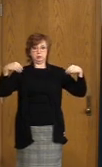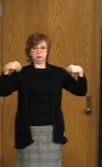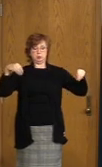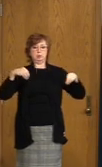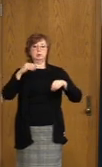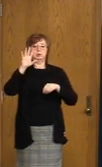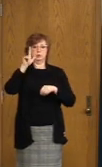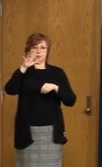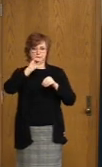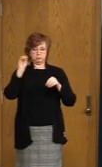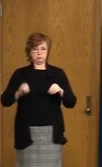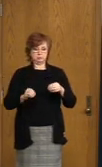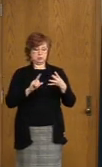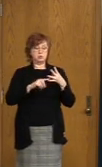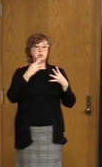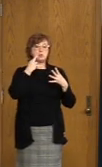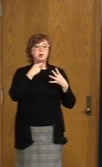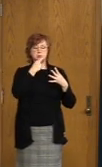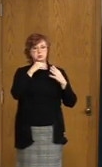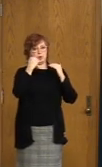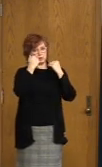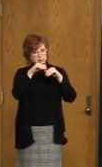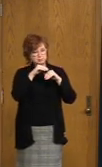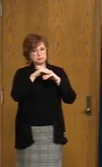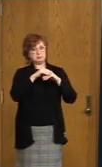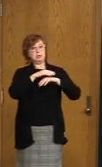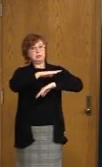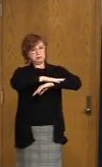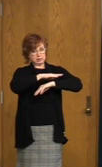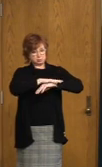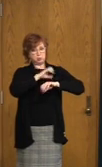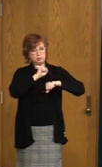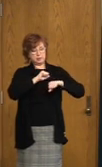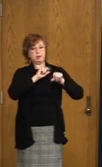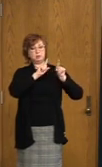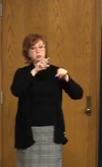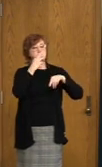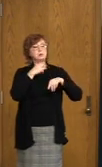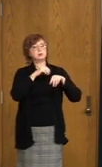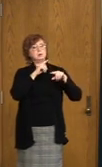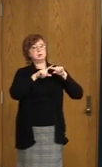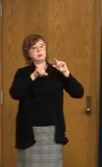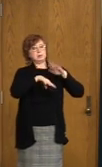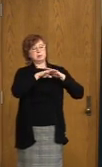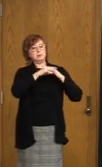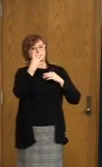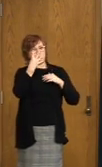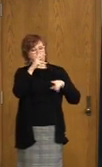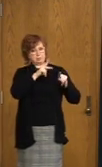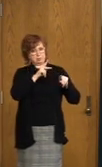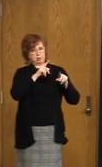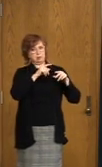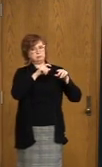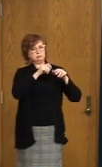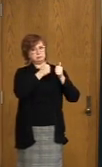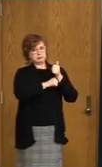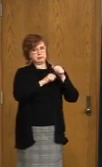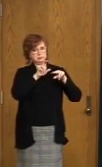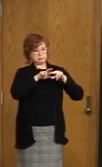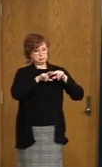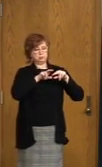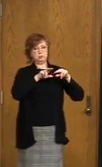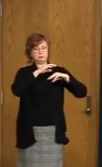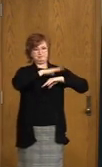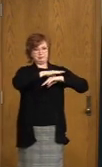Restaurants are limited to 4 customers per table and 3 meters between tables for in-person dining, and places of worship,